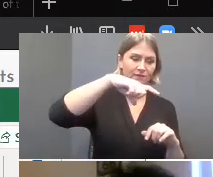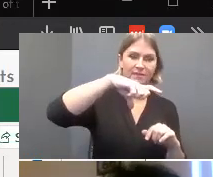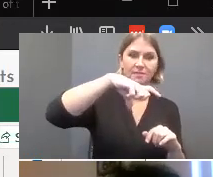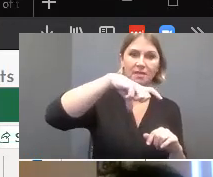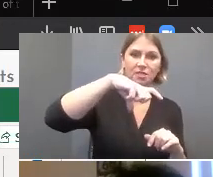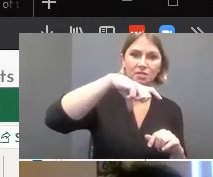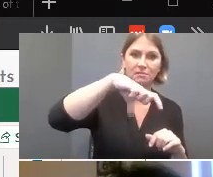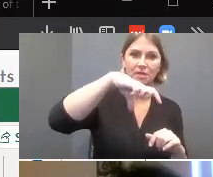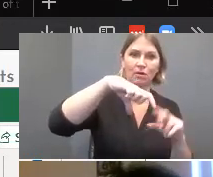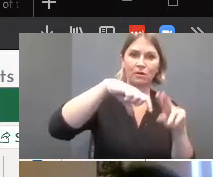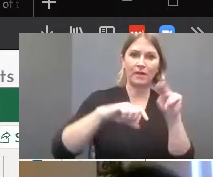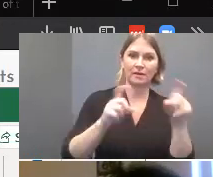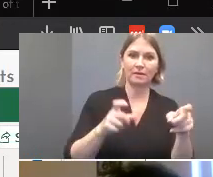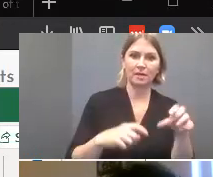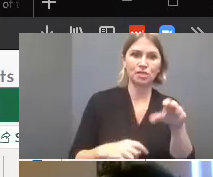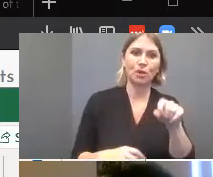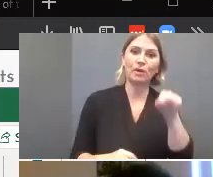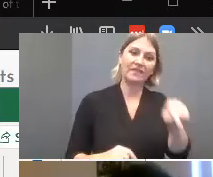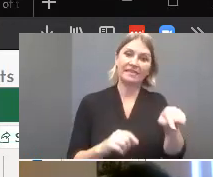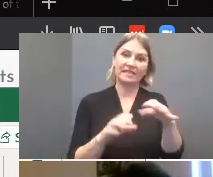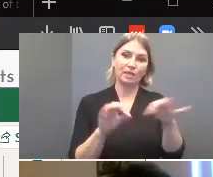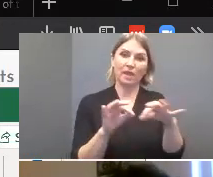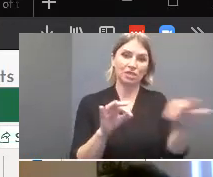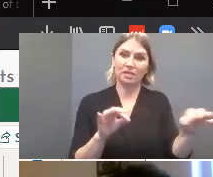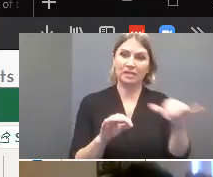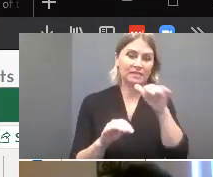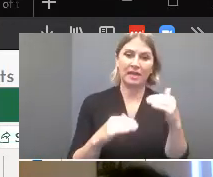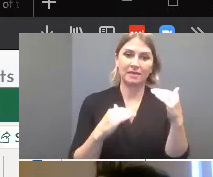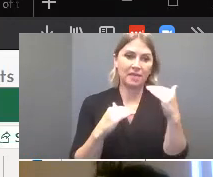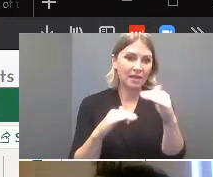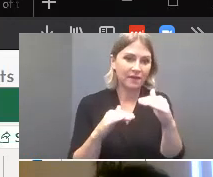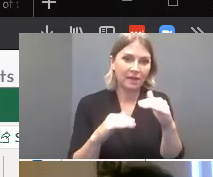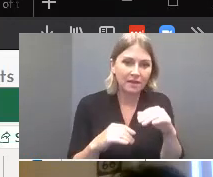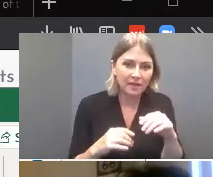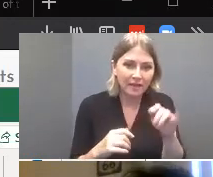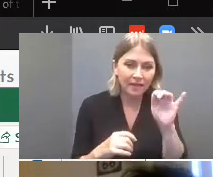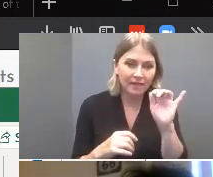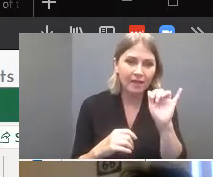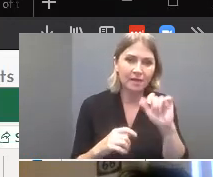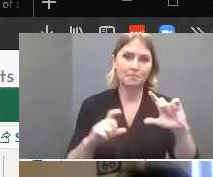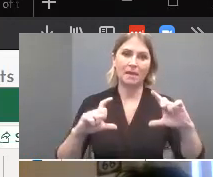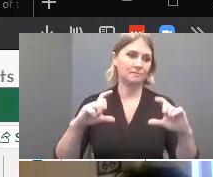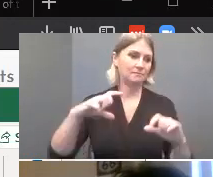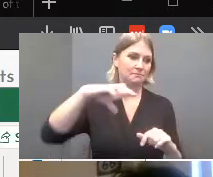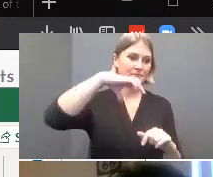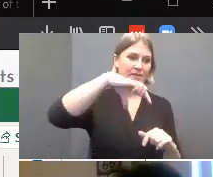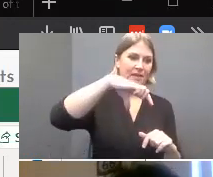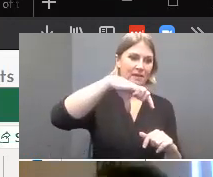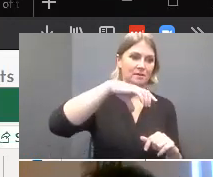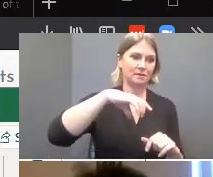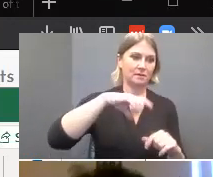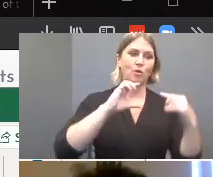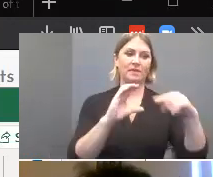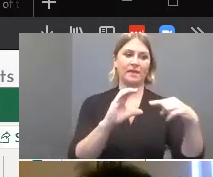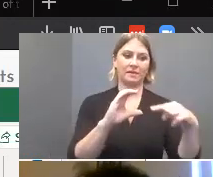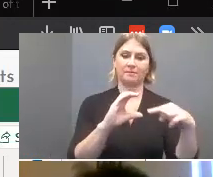satisfied. So this equation is not satisfied by big theta n cubed or big theta n. It is only satisfied with big theta